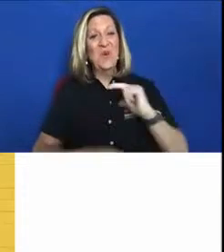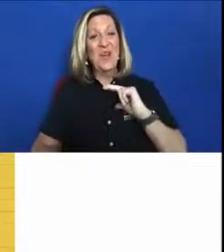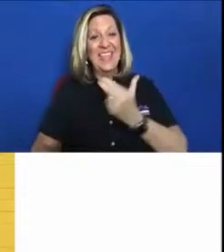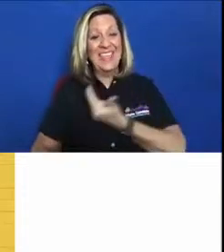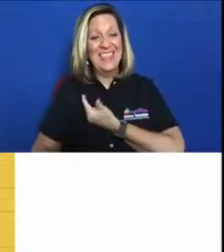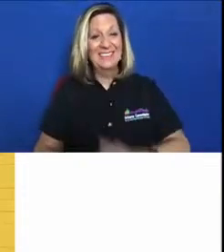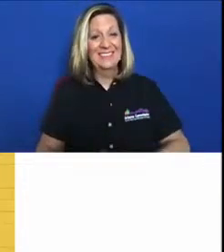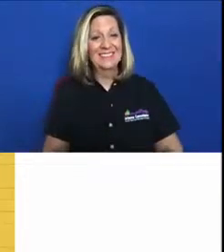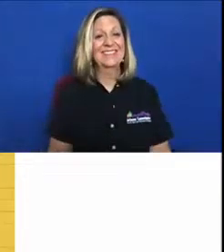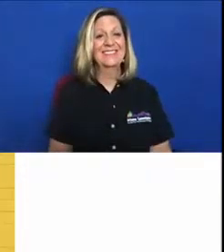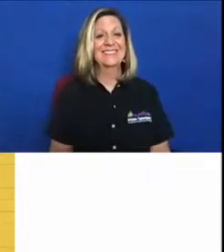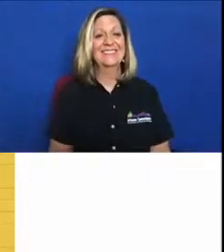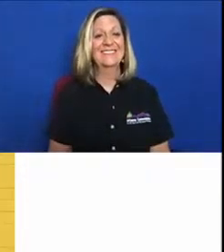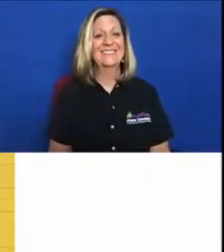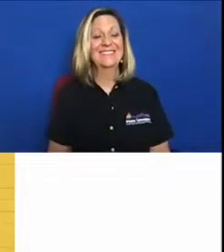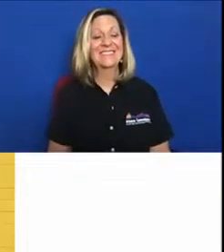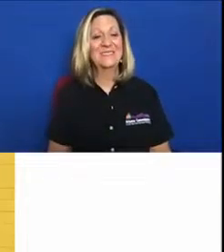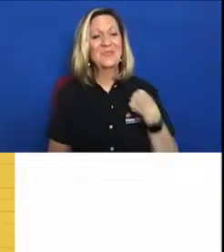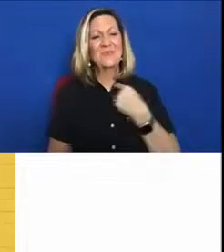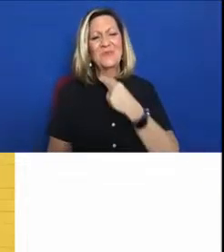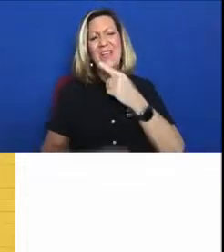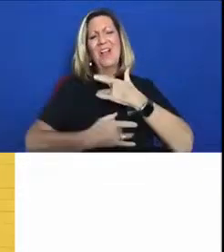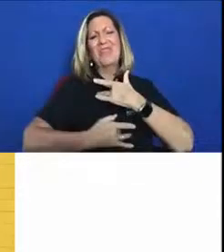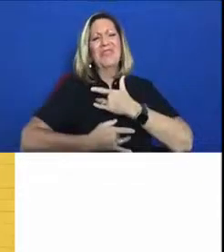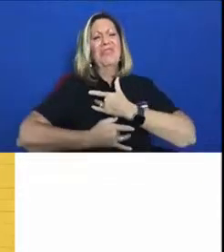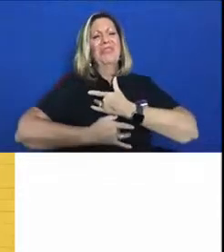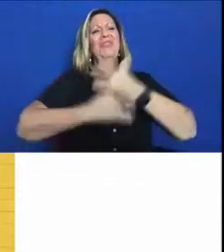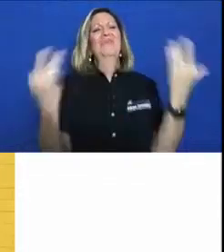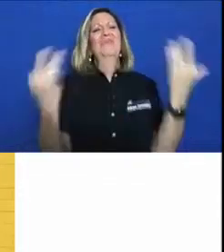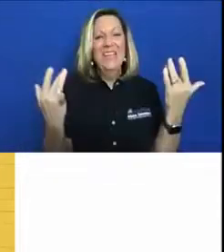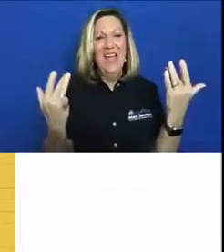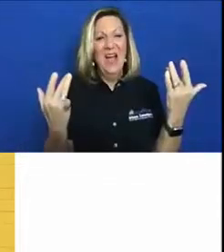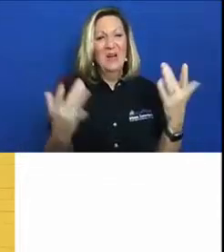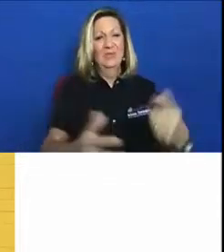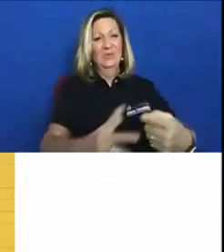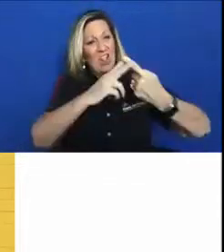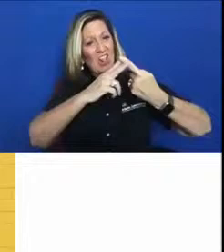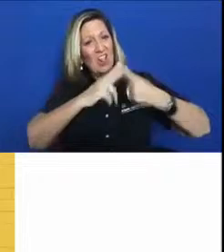welcome, and thank you for joining us.